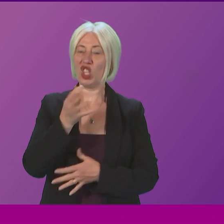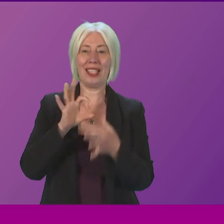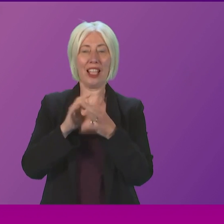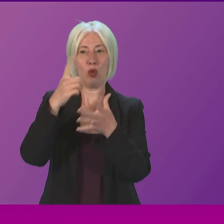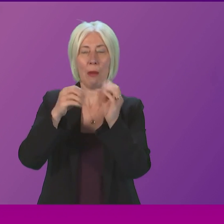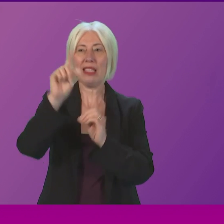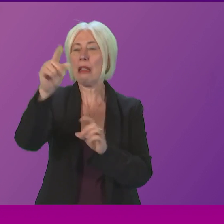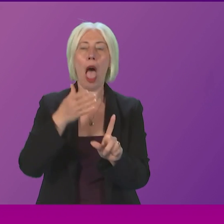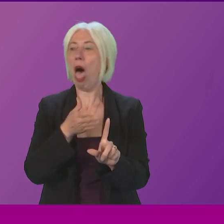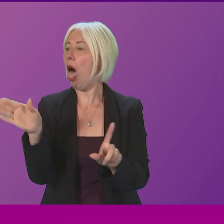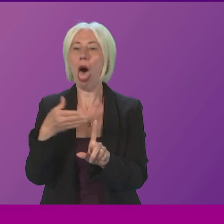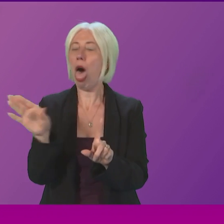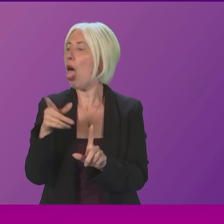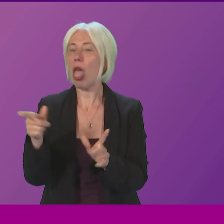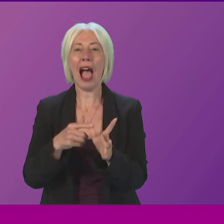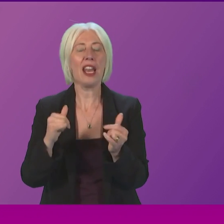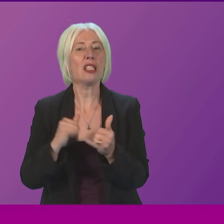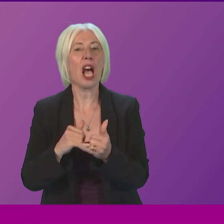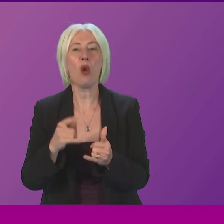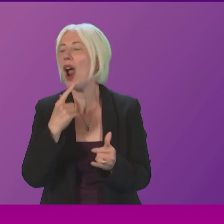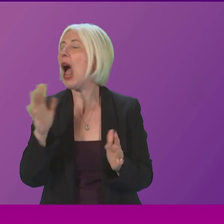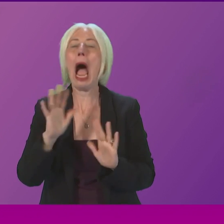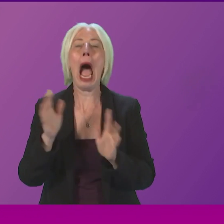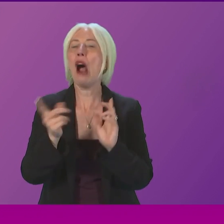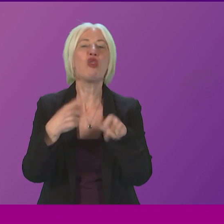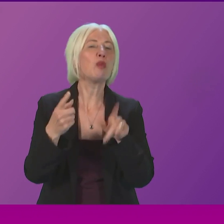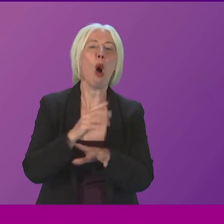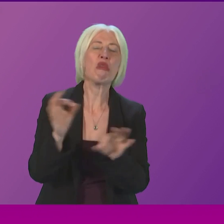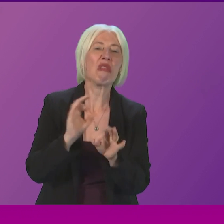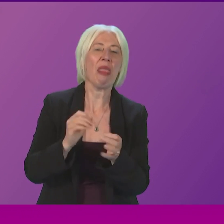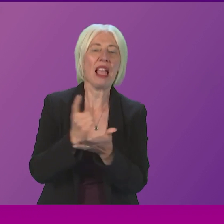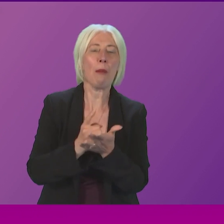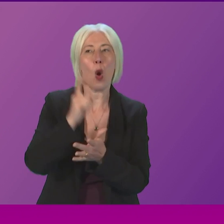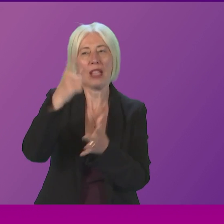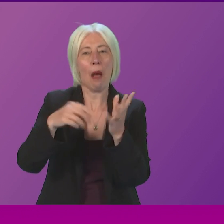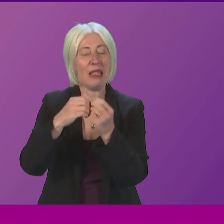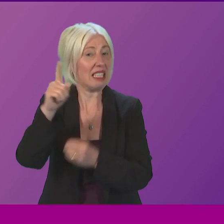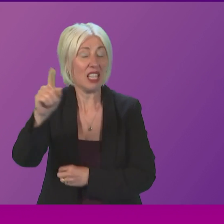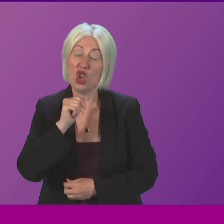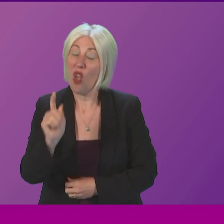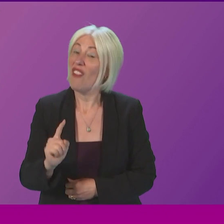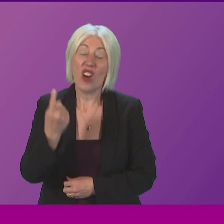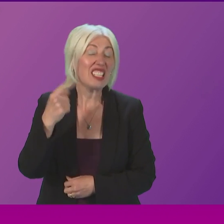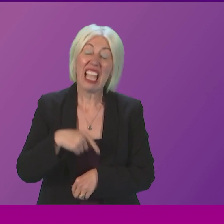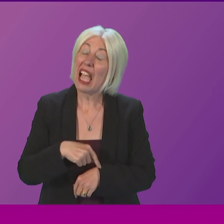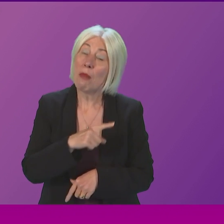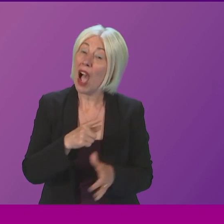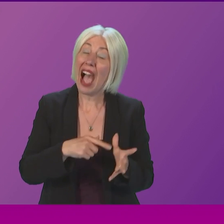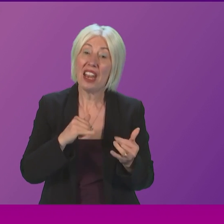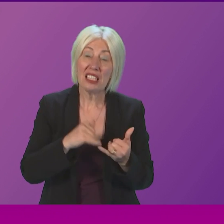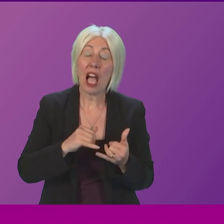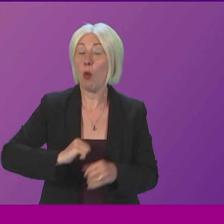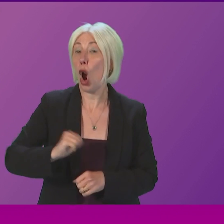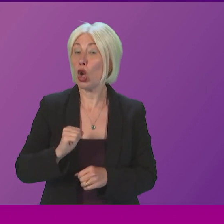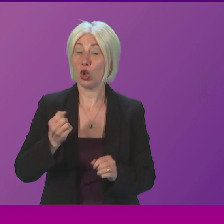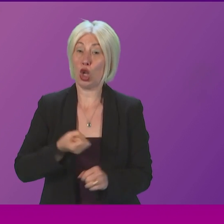he deflected to Anna Sauer, who made no specific response to the city. Because not for the first time has Anna Sauer and the